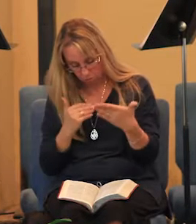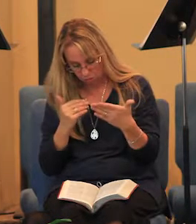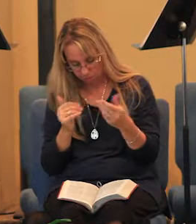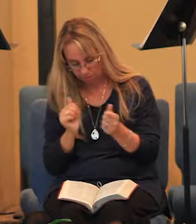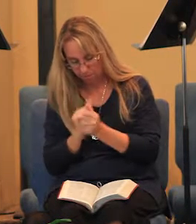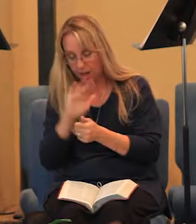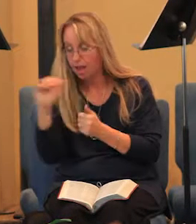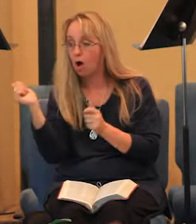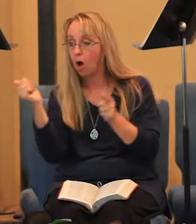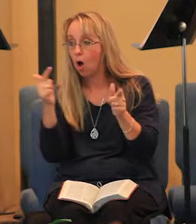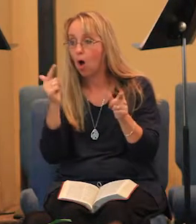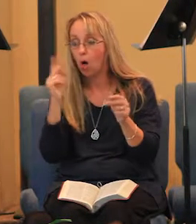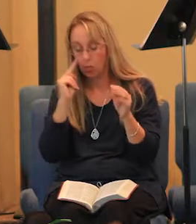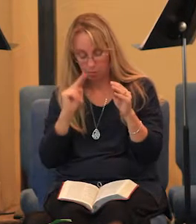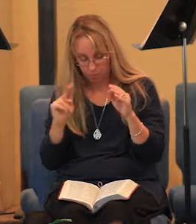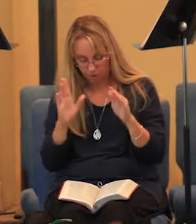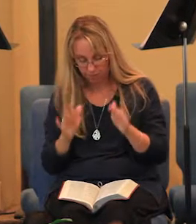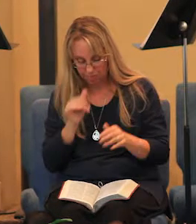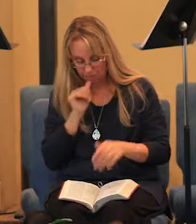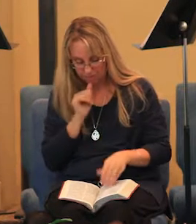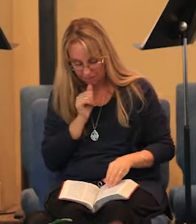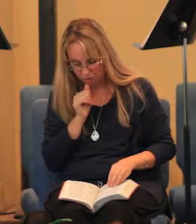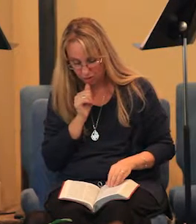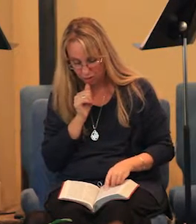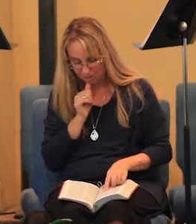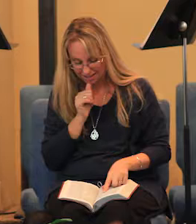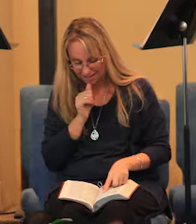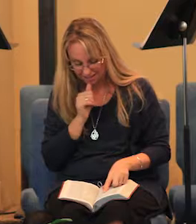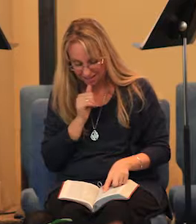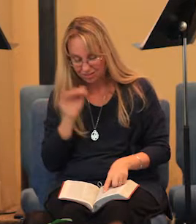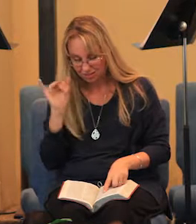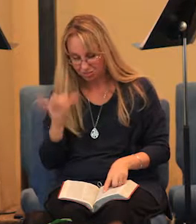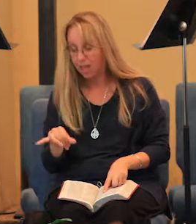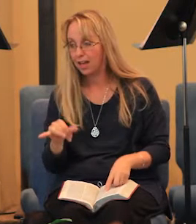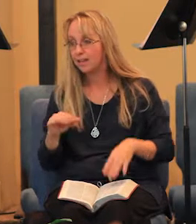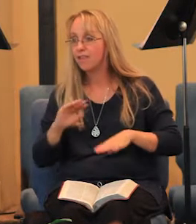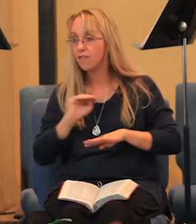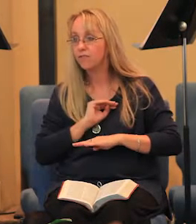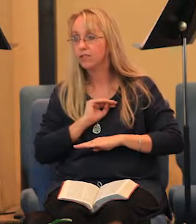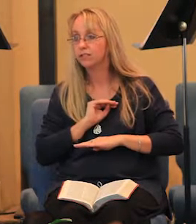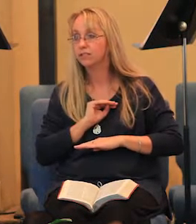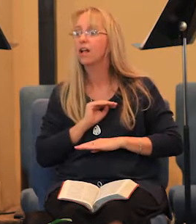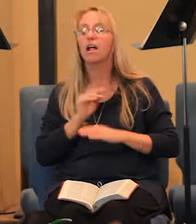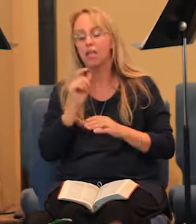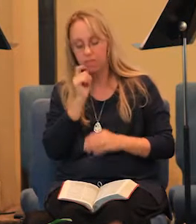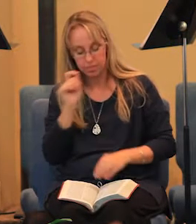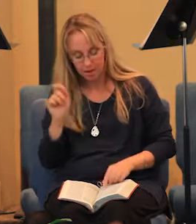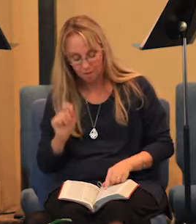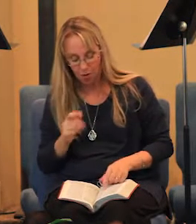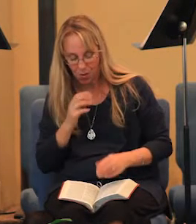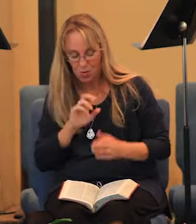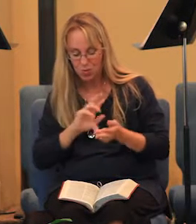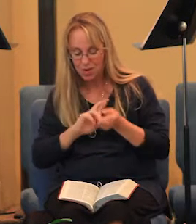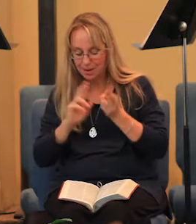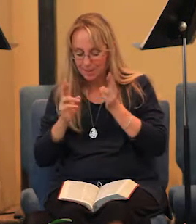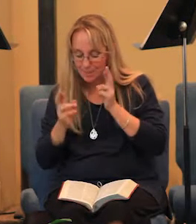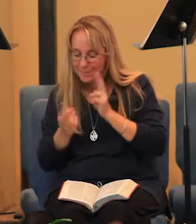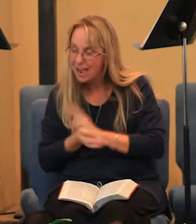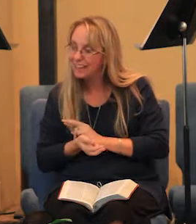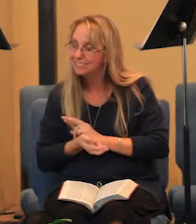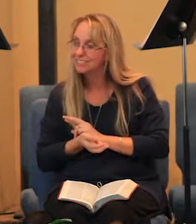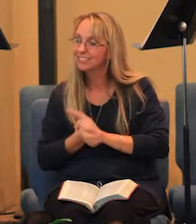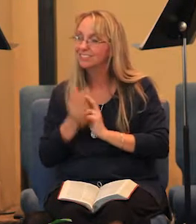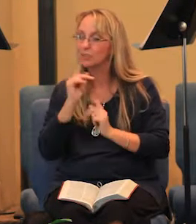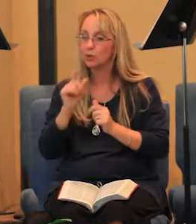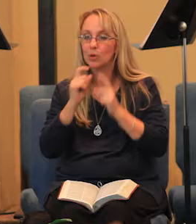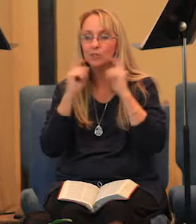prophets, that his Christ would suffer, he has thus fulfilled. Therefore, repent and return so that your sins